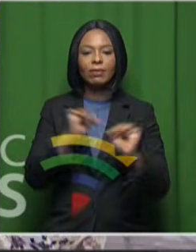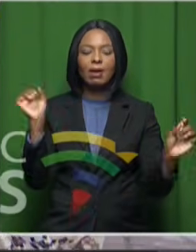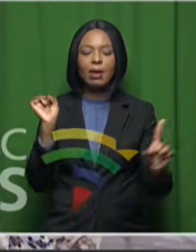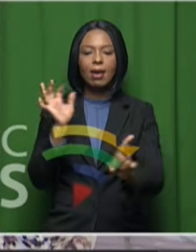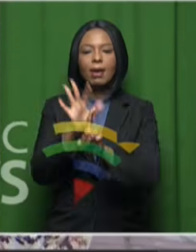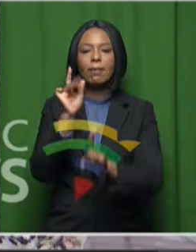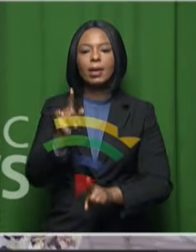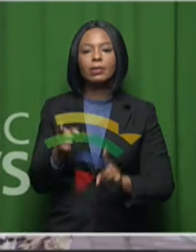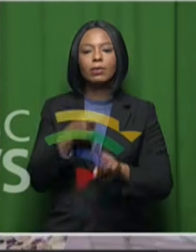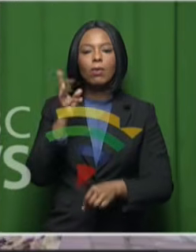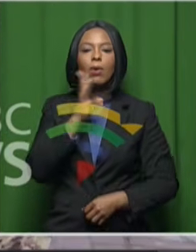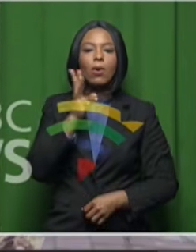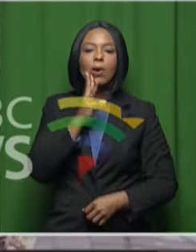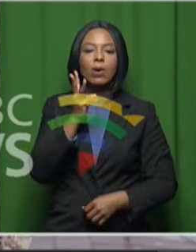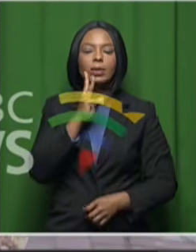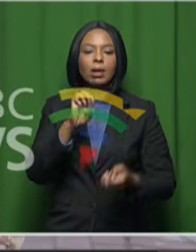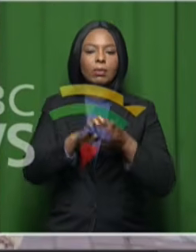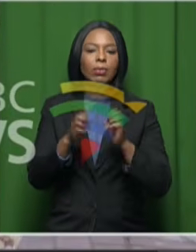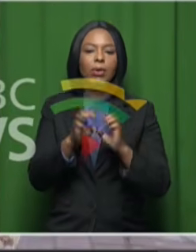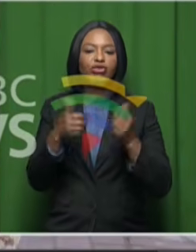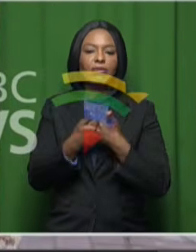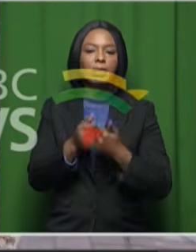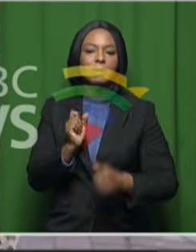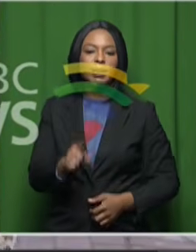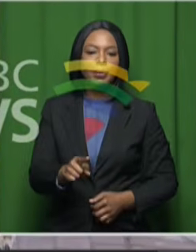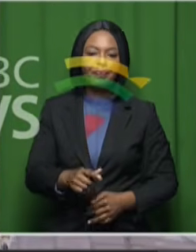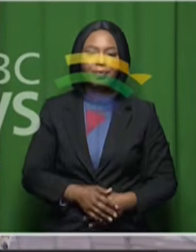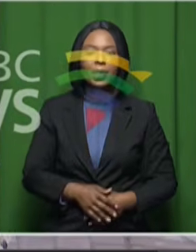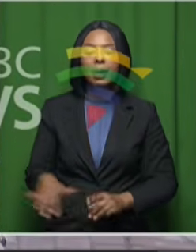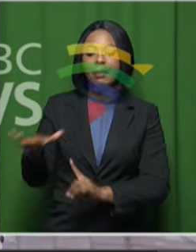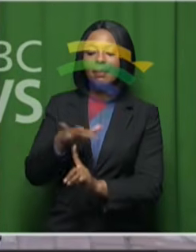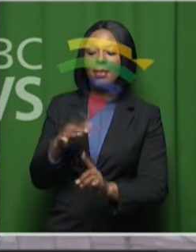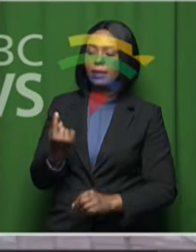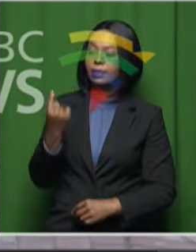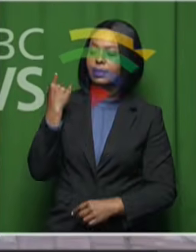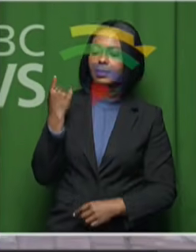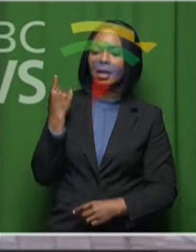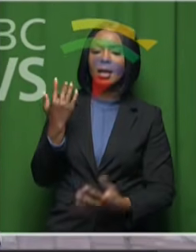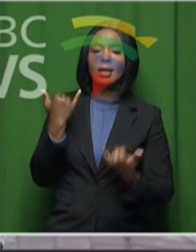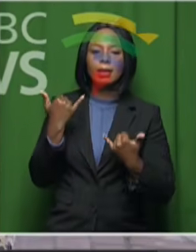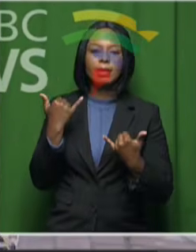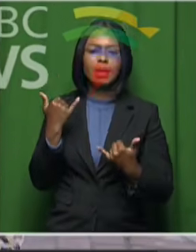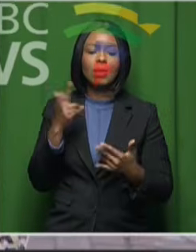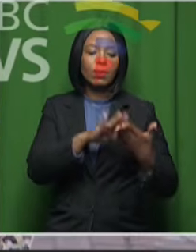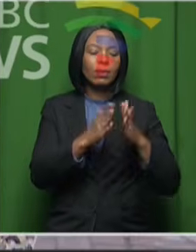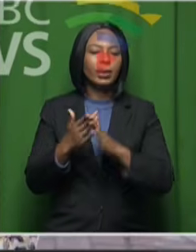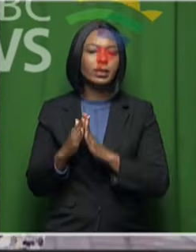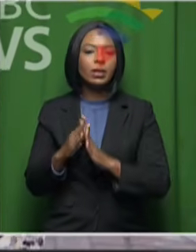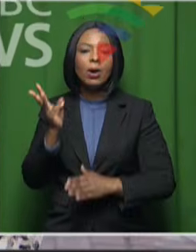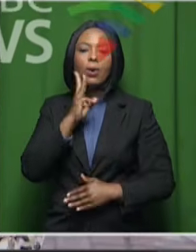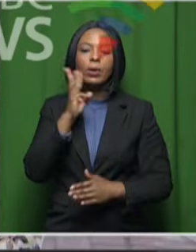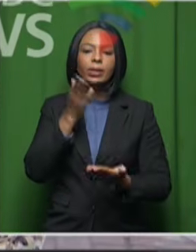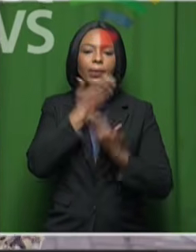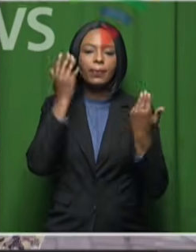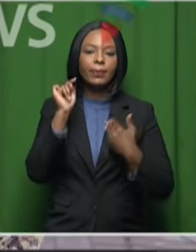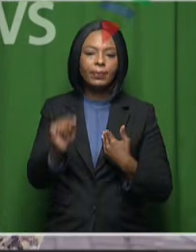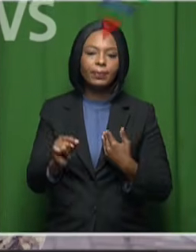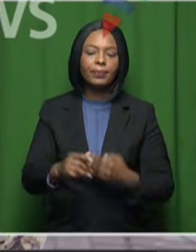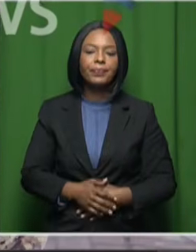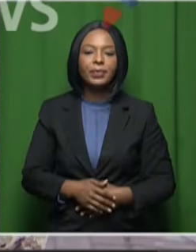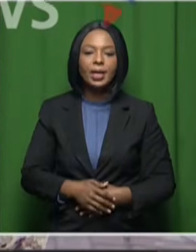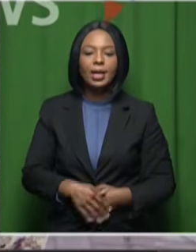by the water challenges. In this particular area where we are now, the community has been without water in